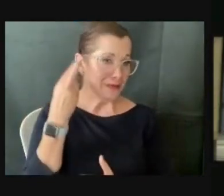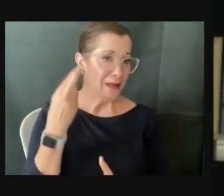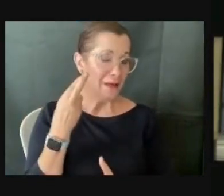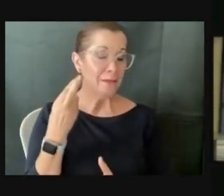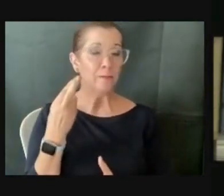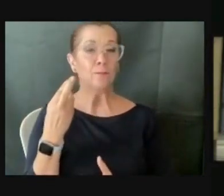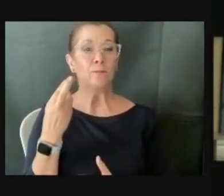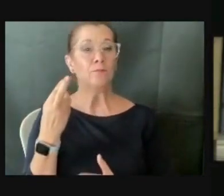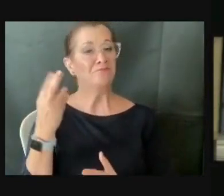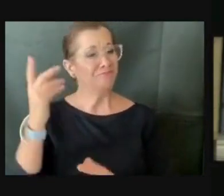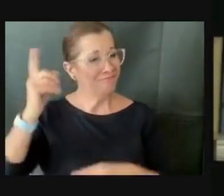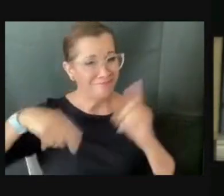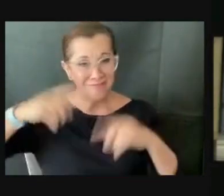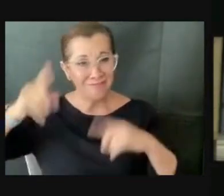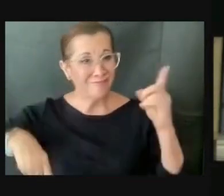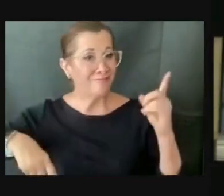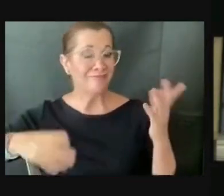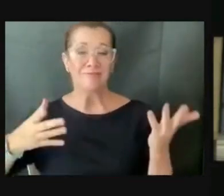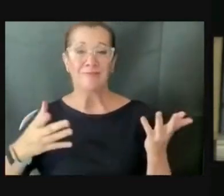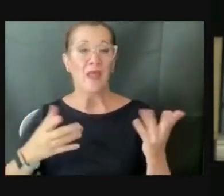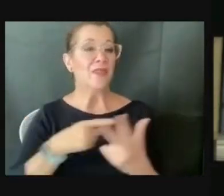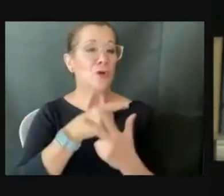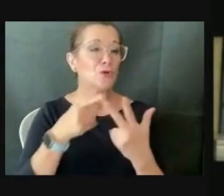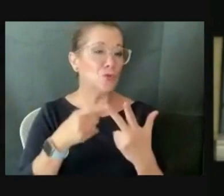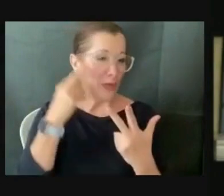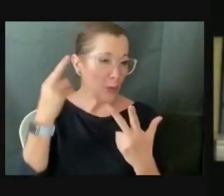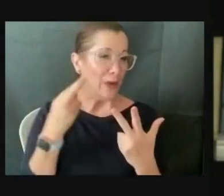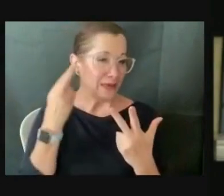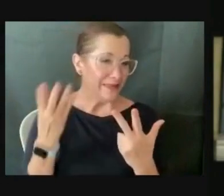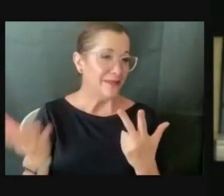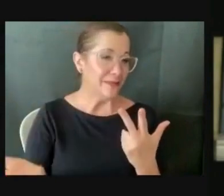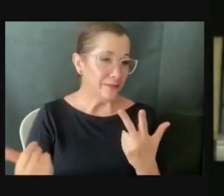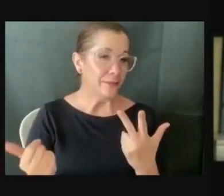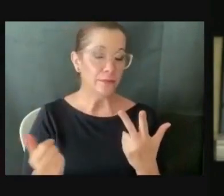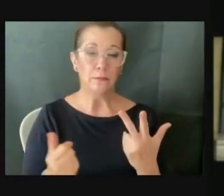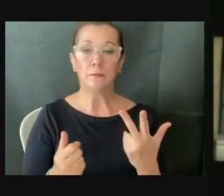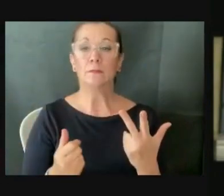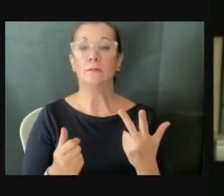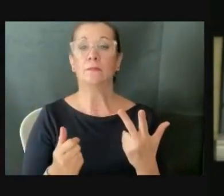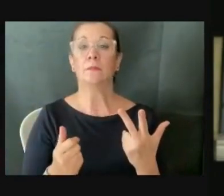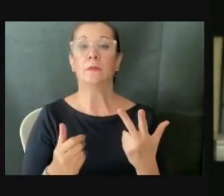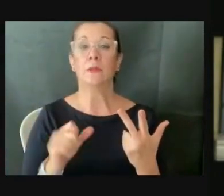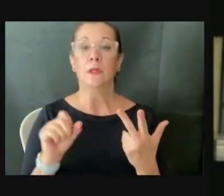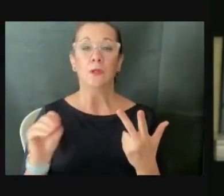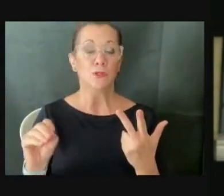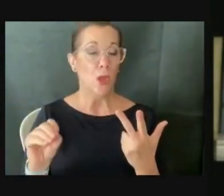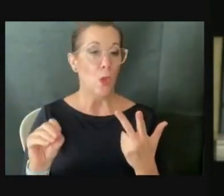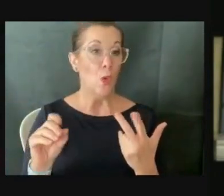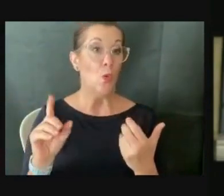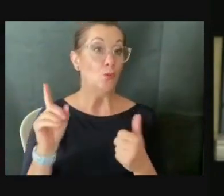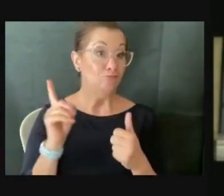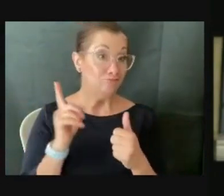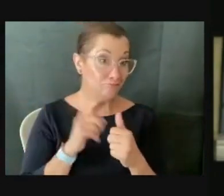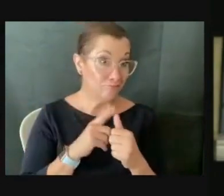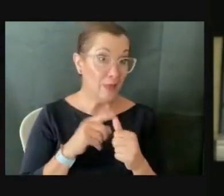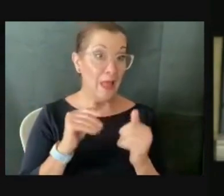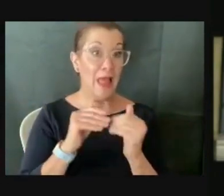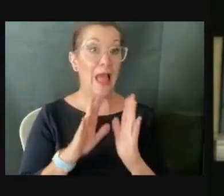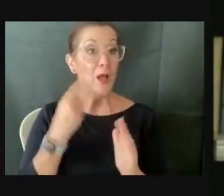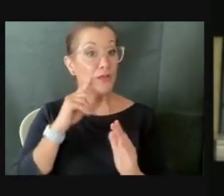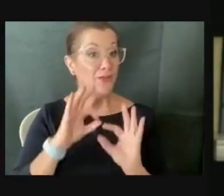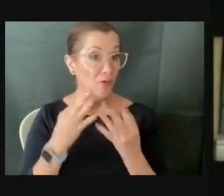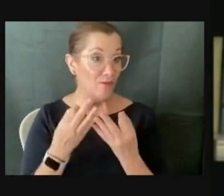all kind of follow under three main reasons. And so a big one is housing for